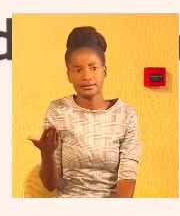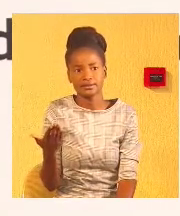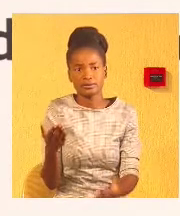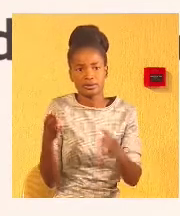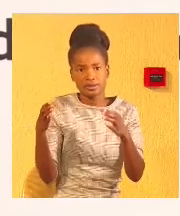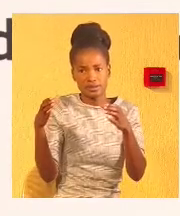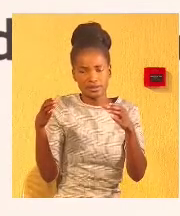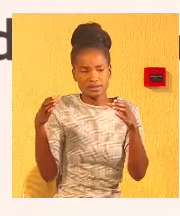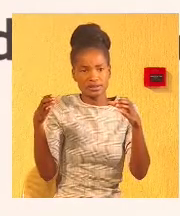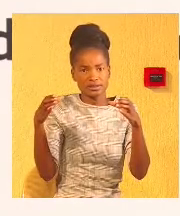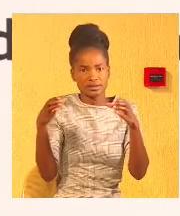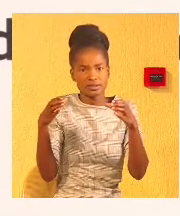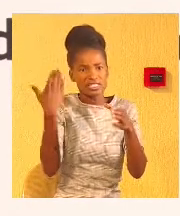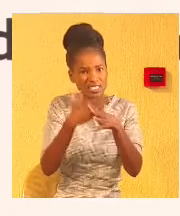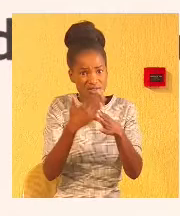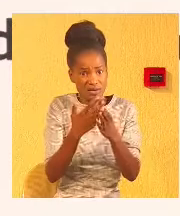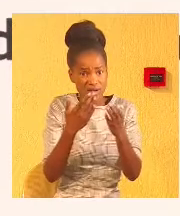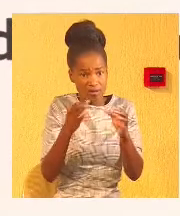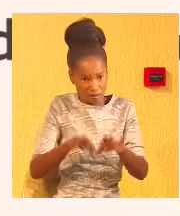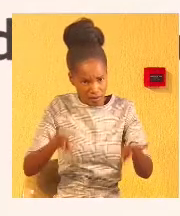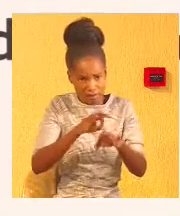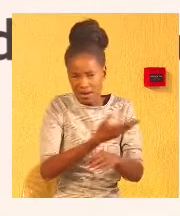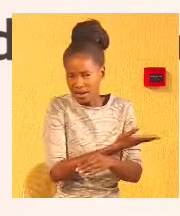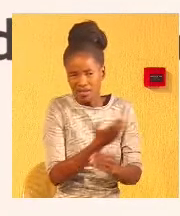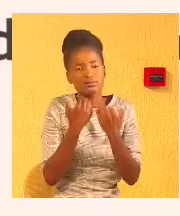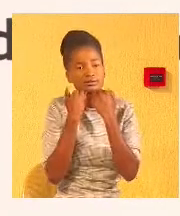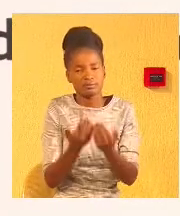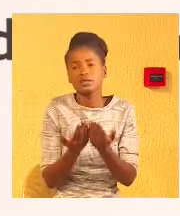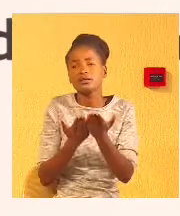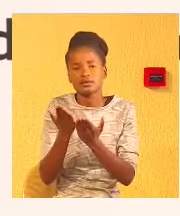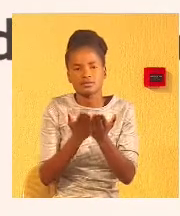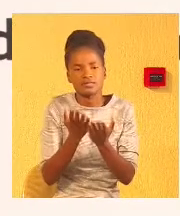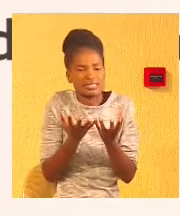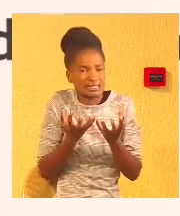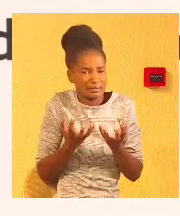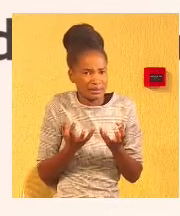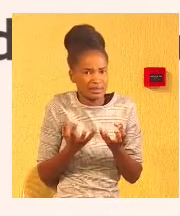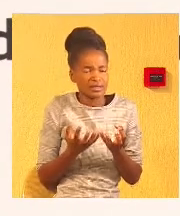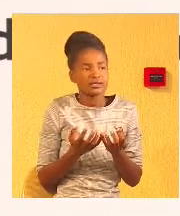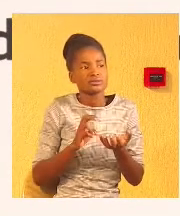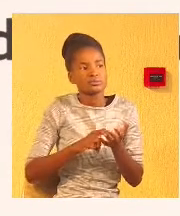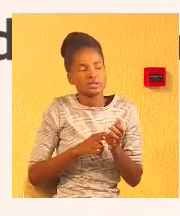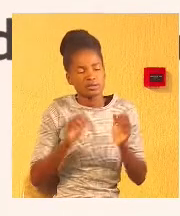classified as essential services. So meaning these were allowed to continue.